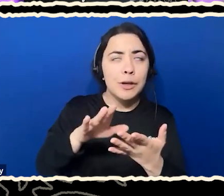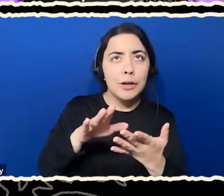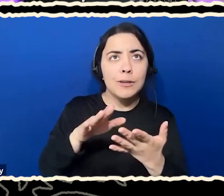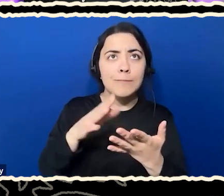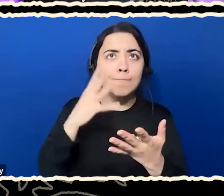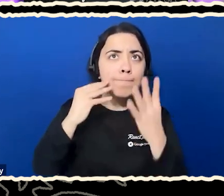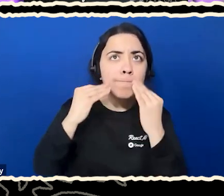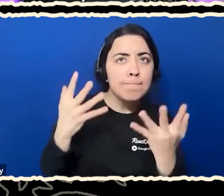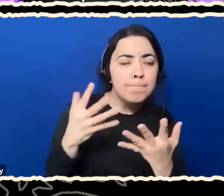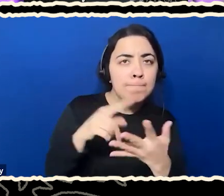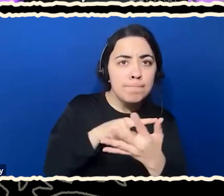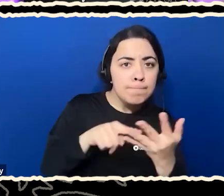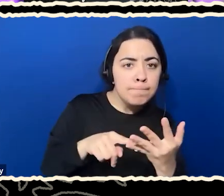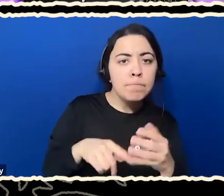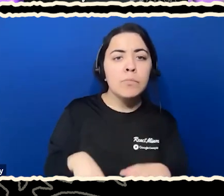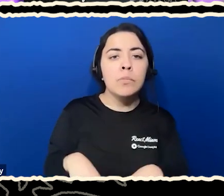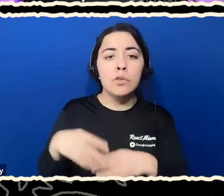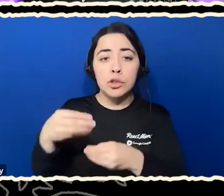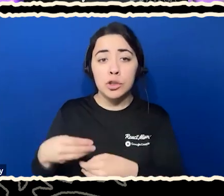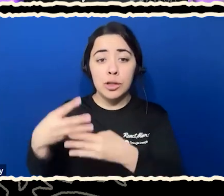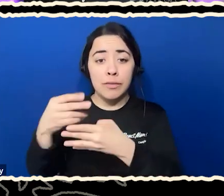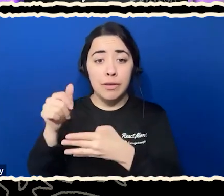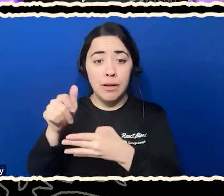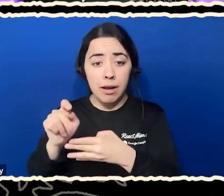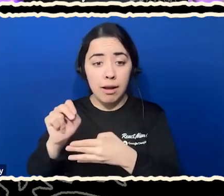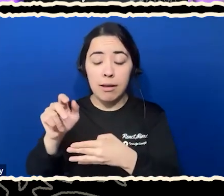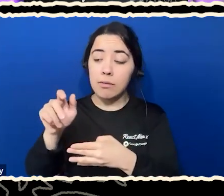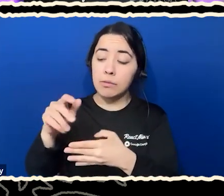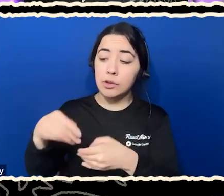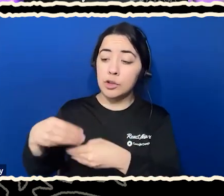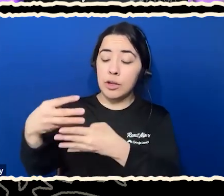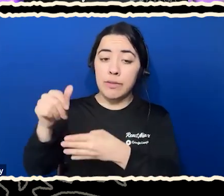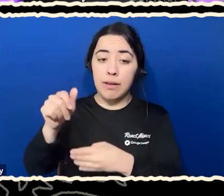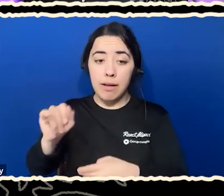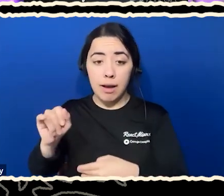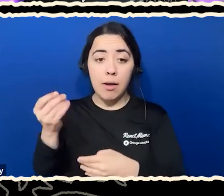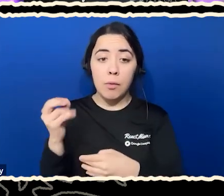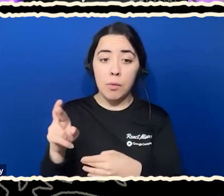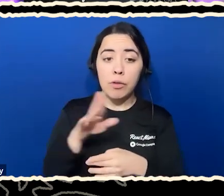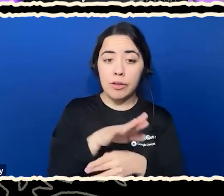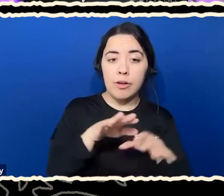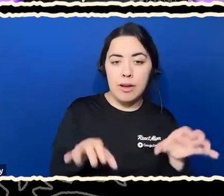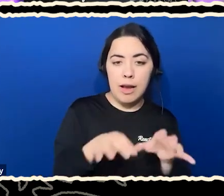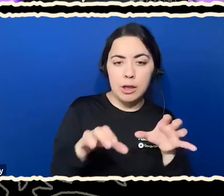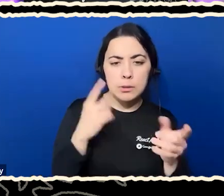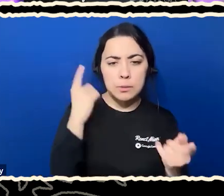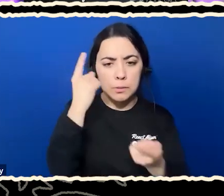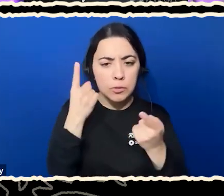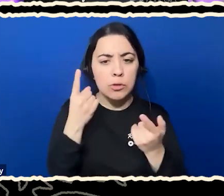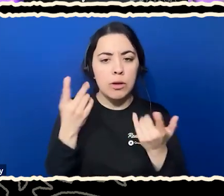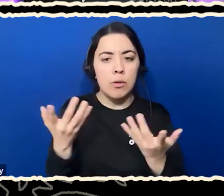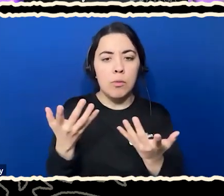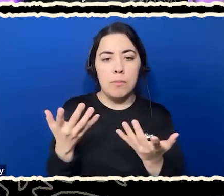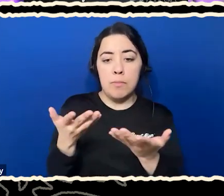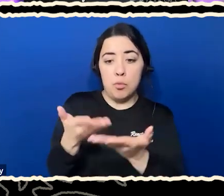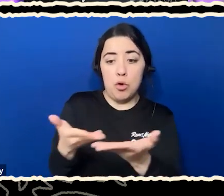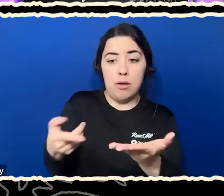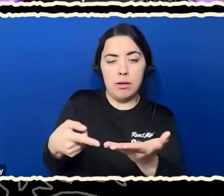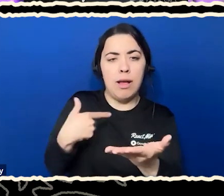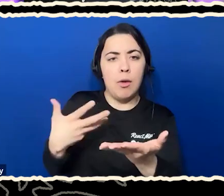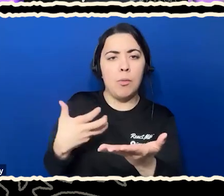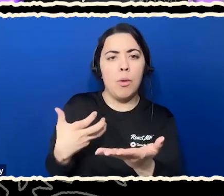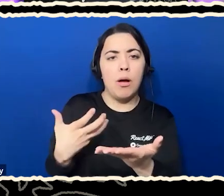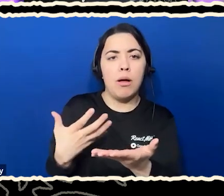actions or even generative UI, you get to decide how and what you want from the product, and it no longer enforces the same UX for